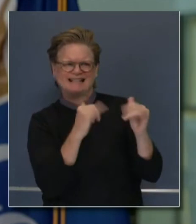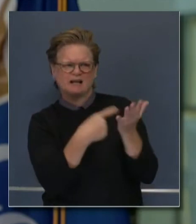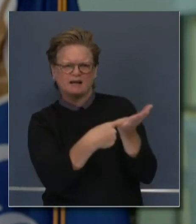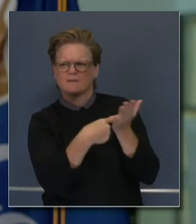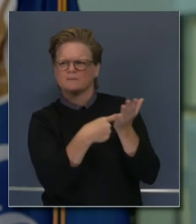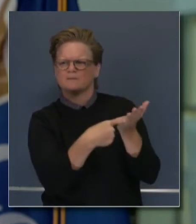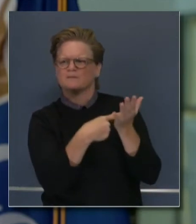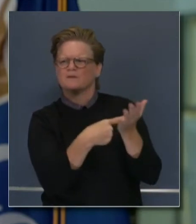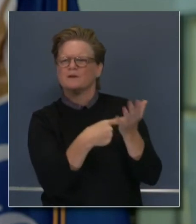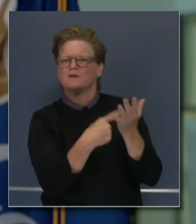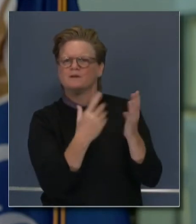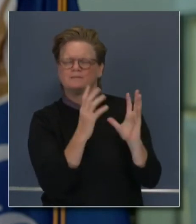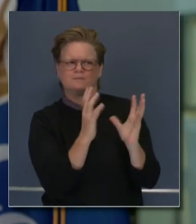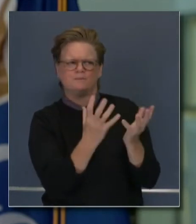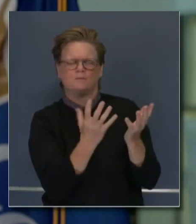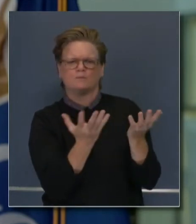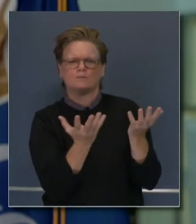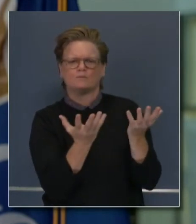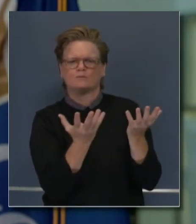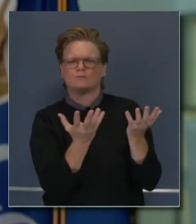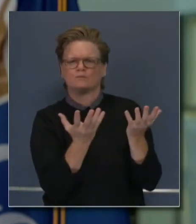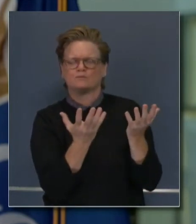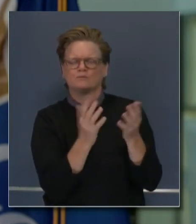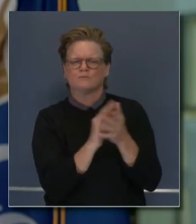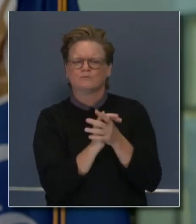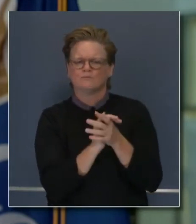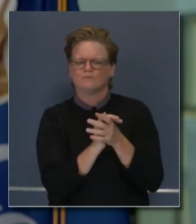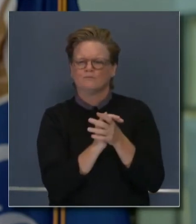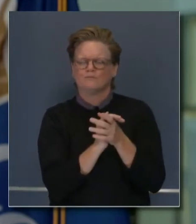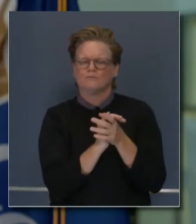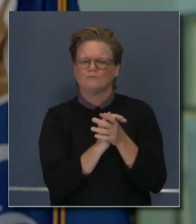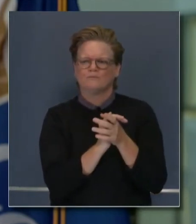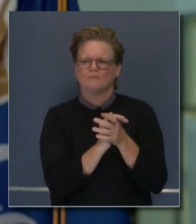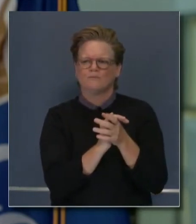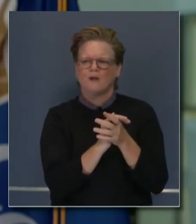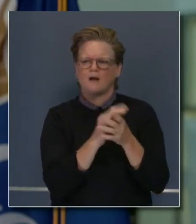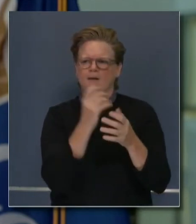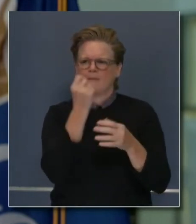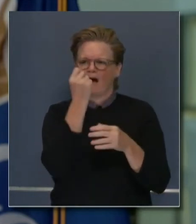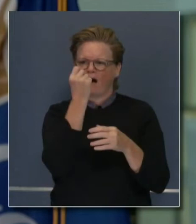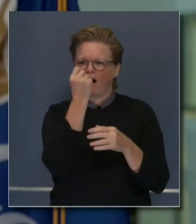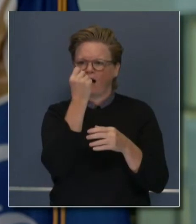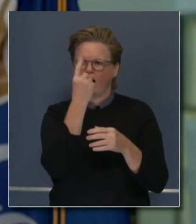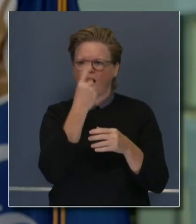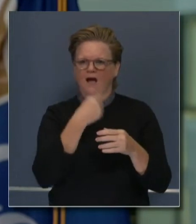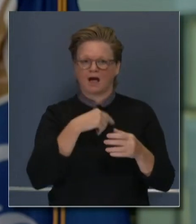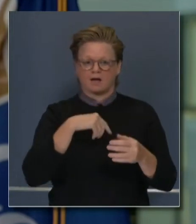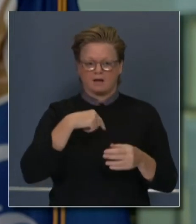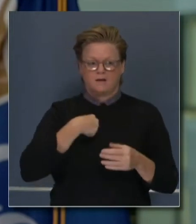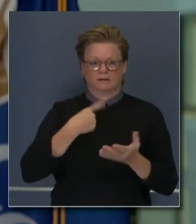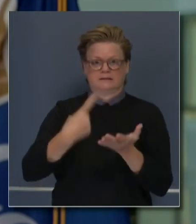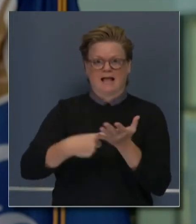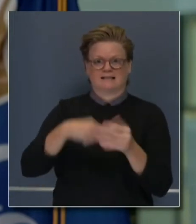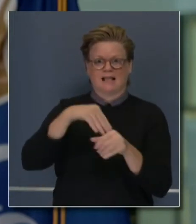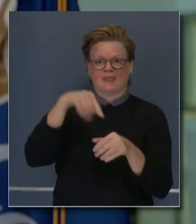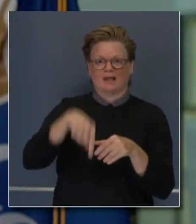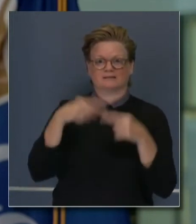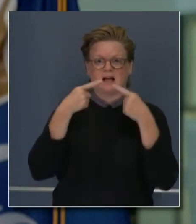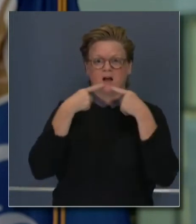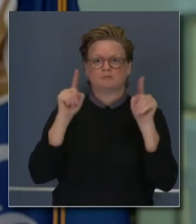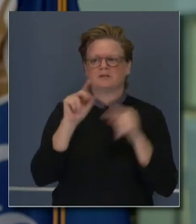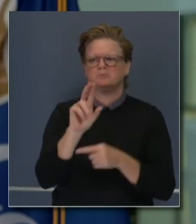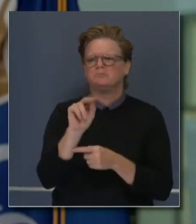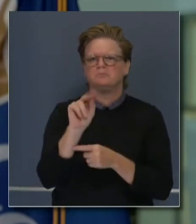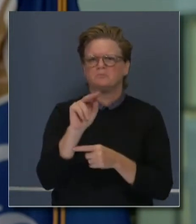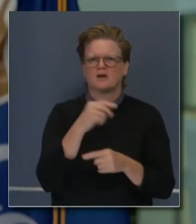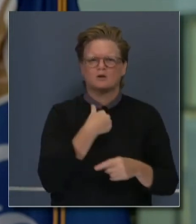dynamic conversation, and so we didn't include it in the update today. That is a separate conversation. It's an easier one